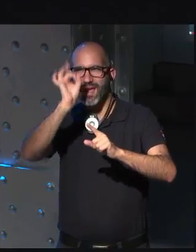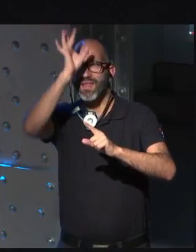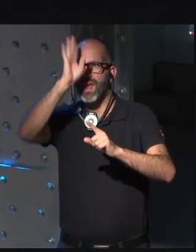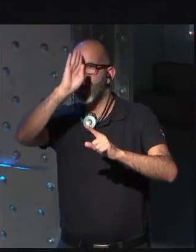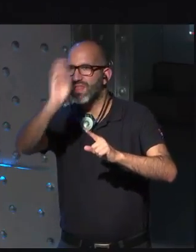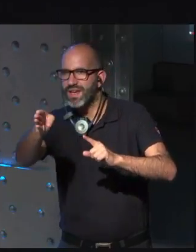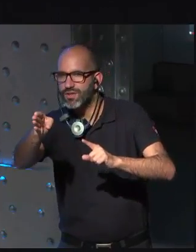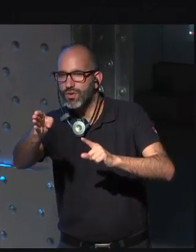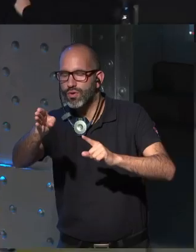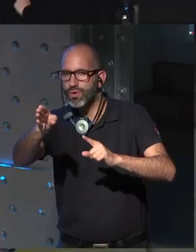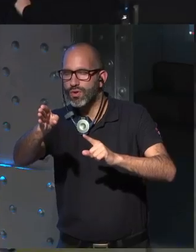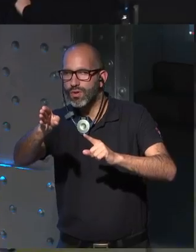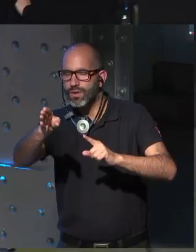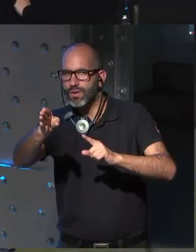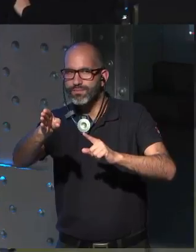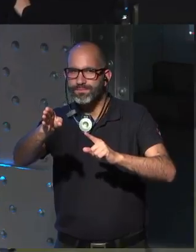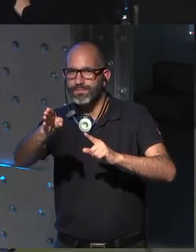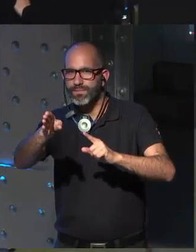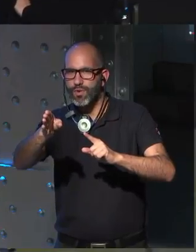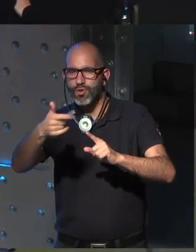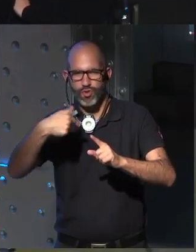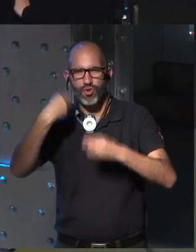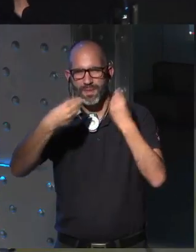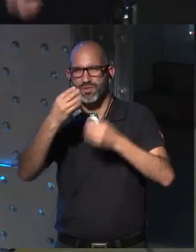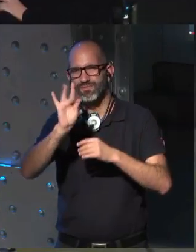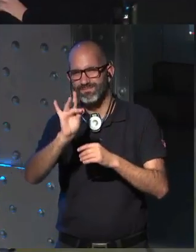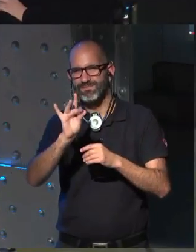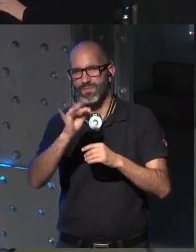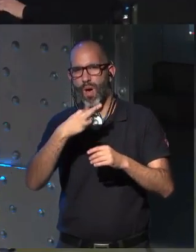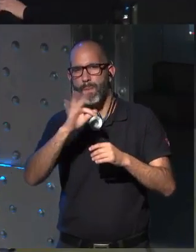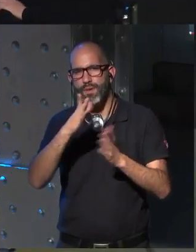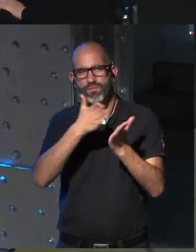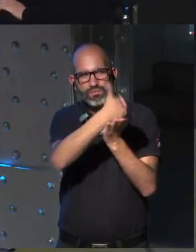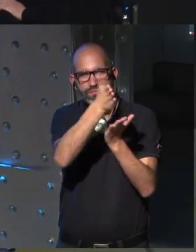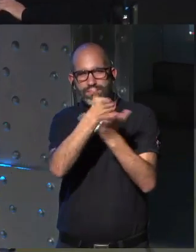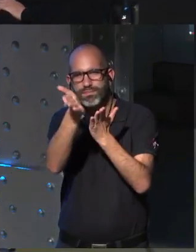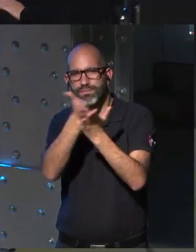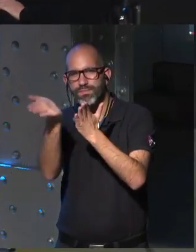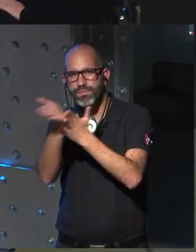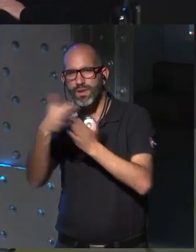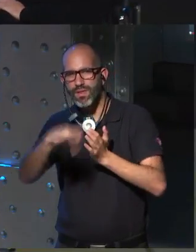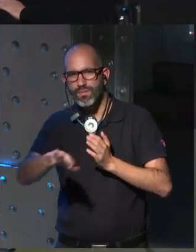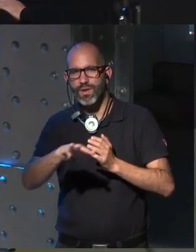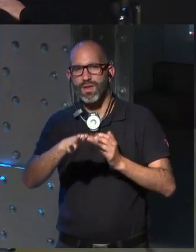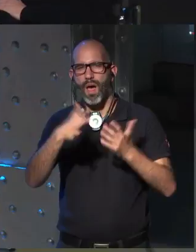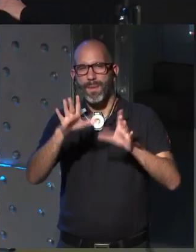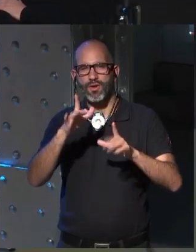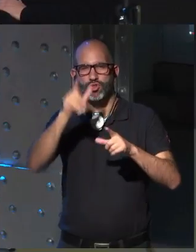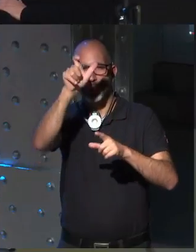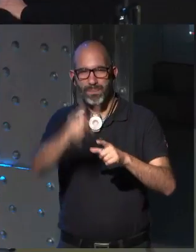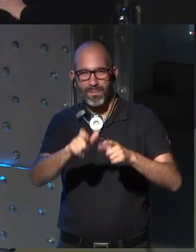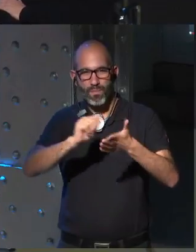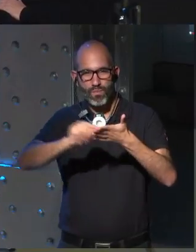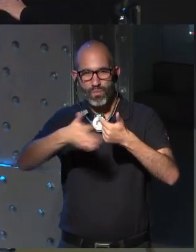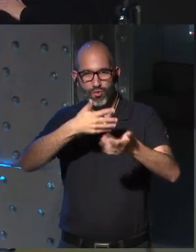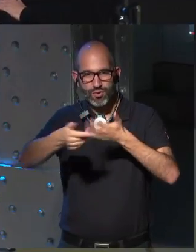idea? Yeah, I think you can have like different approaches to music and the way you write. And I guess that it